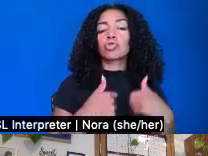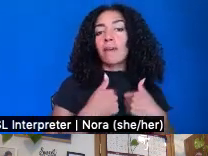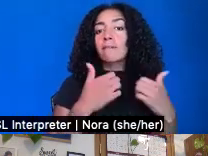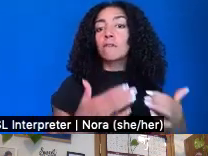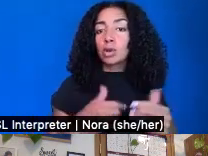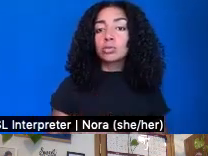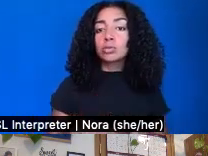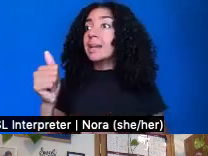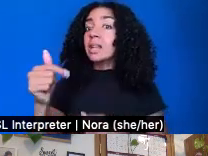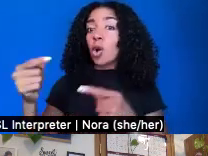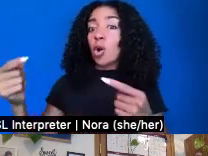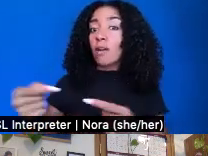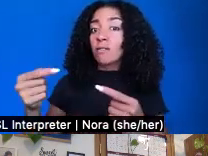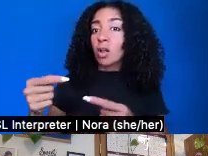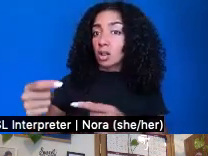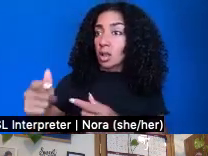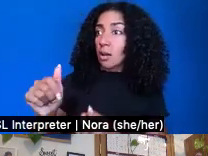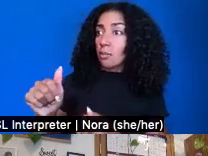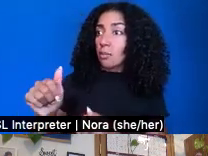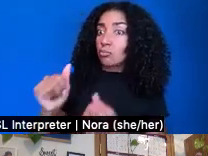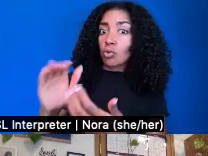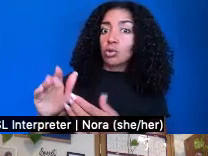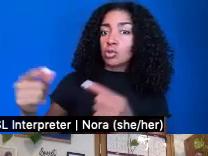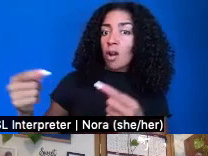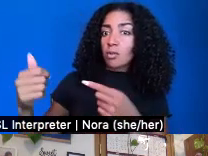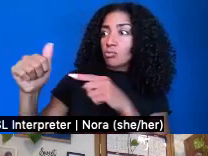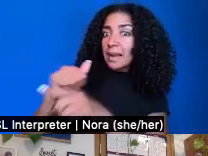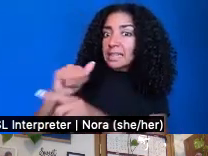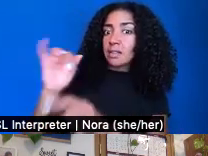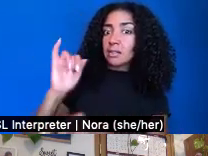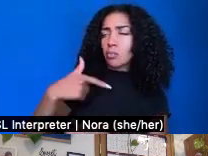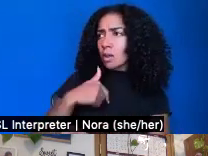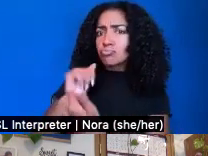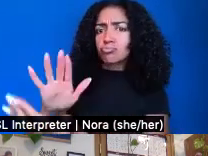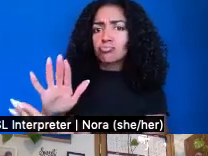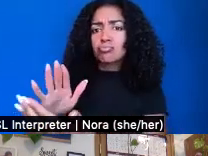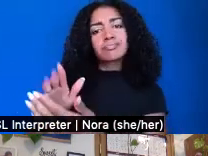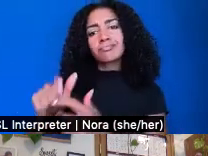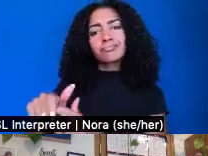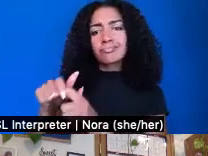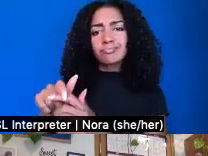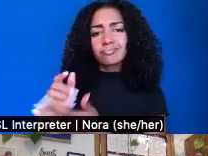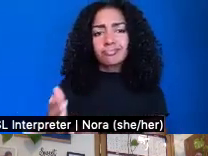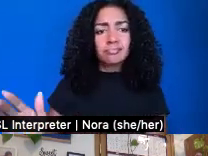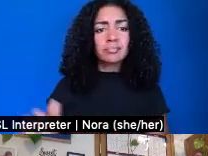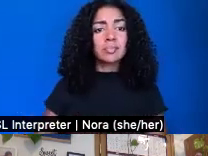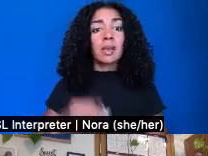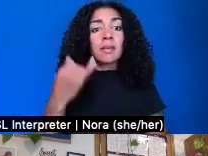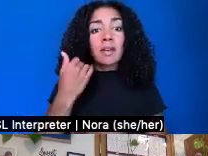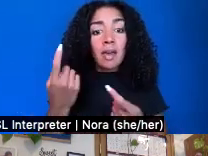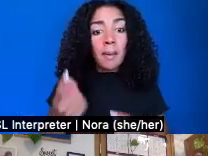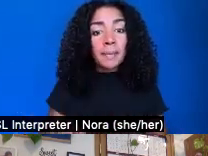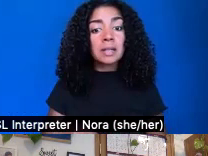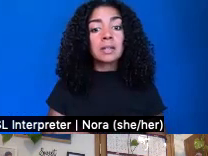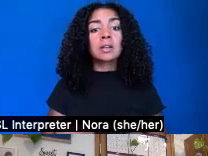having internalized oppression showing up. For example, if you're working with somebody and they say, man, I just shouldn't have even gone